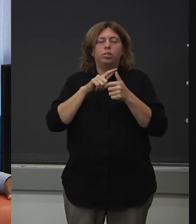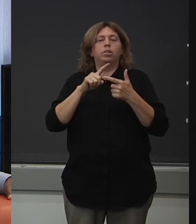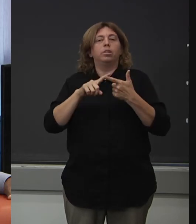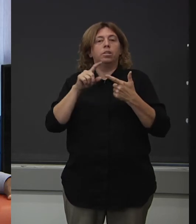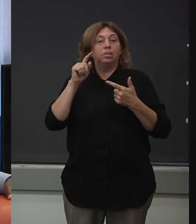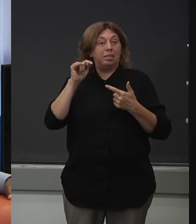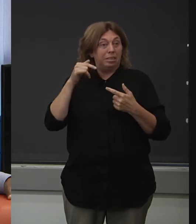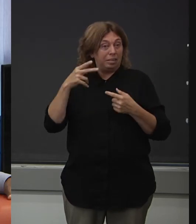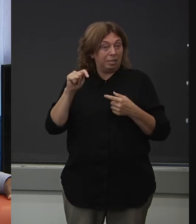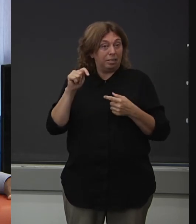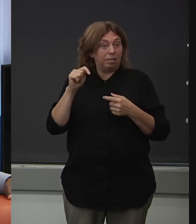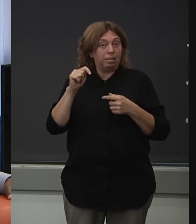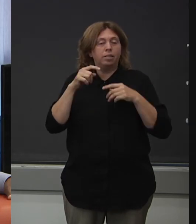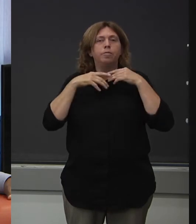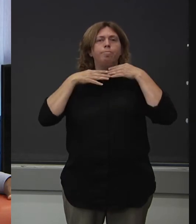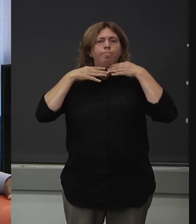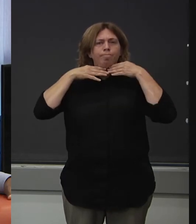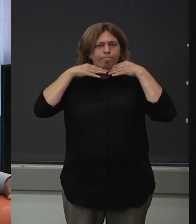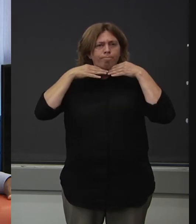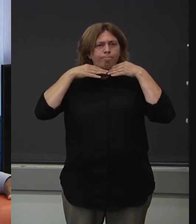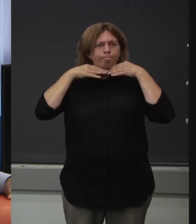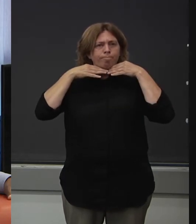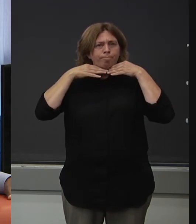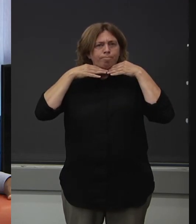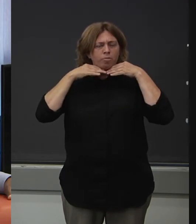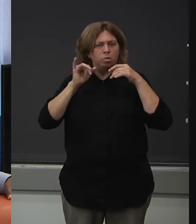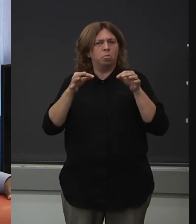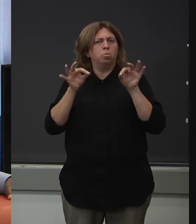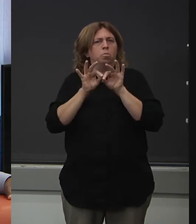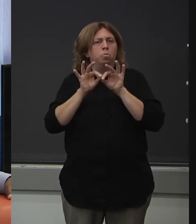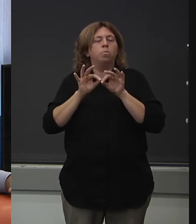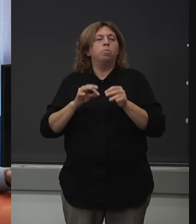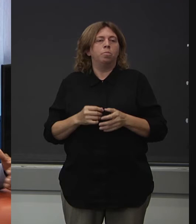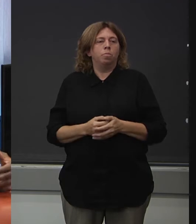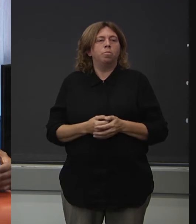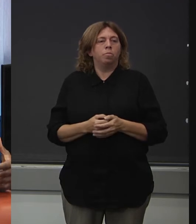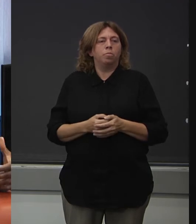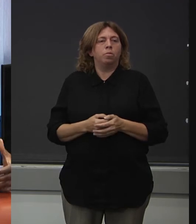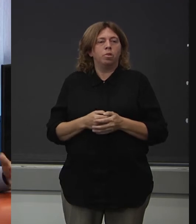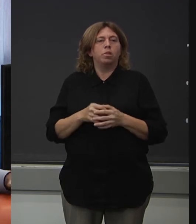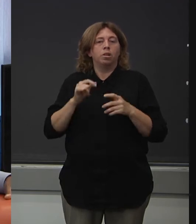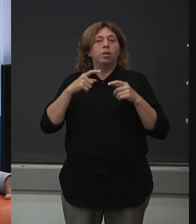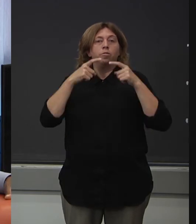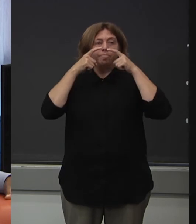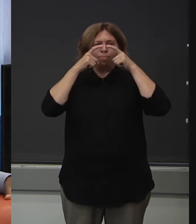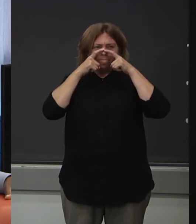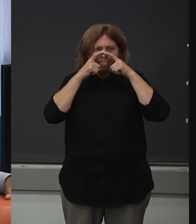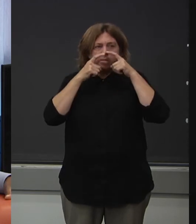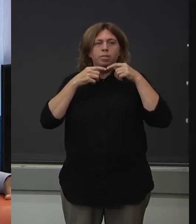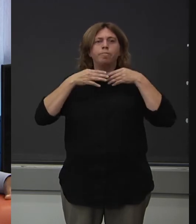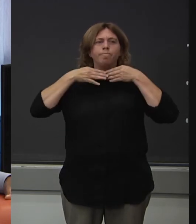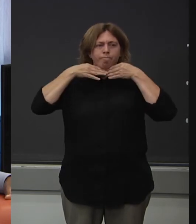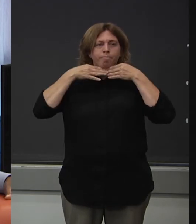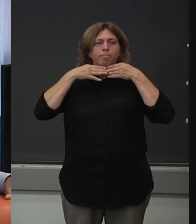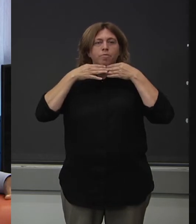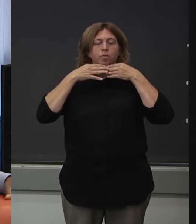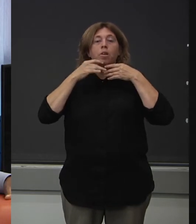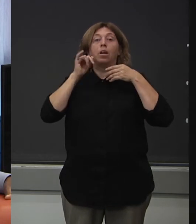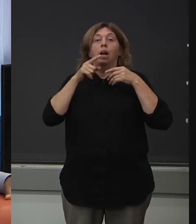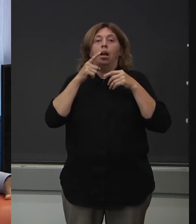underneath your chin. This will ensure that no droplets. This will ensure that no droplets